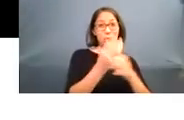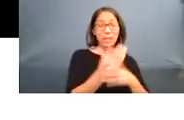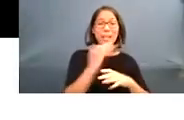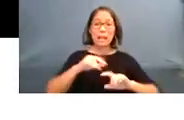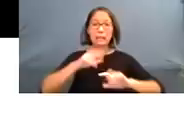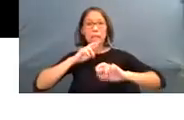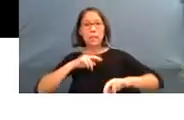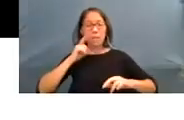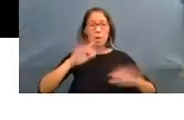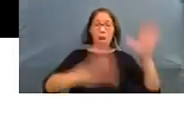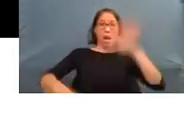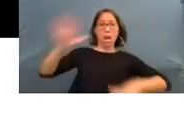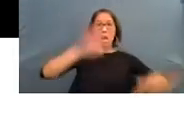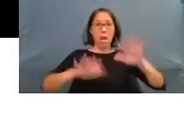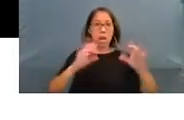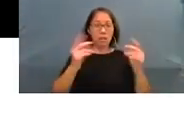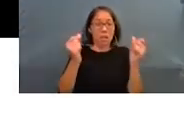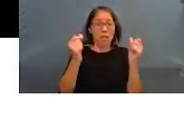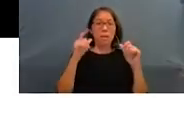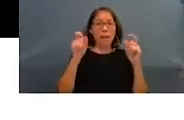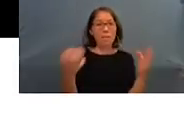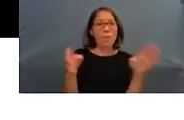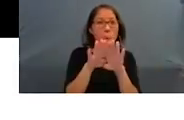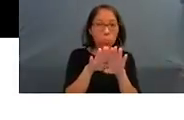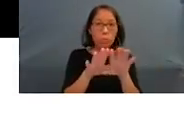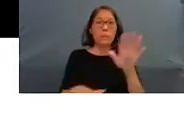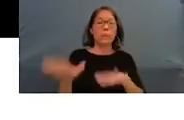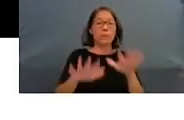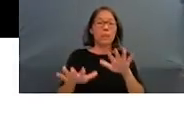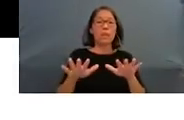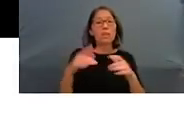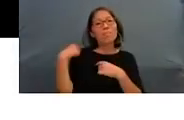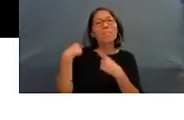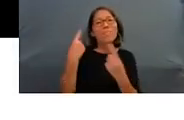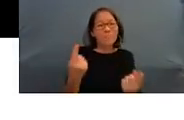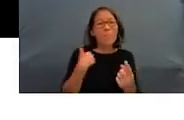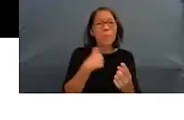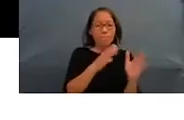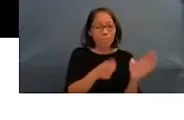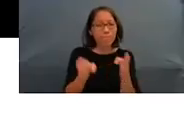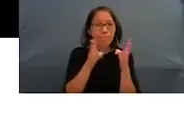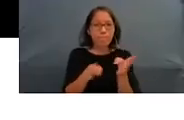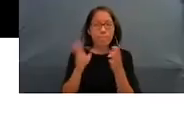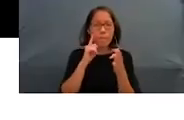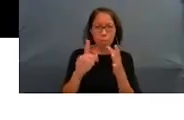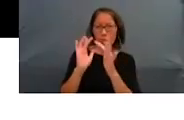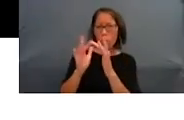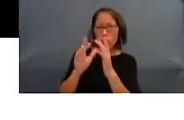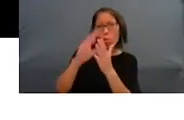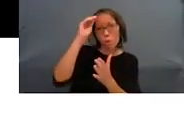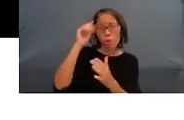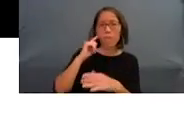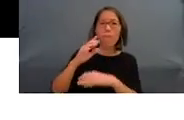response to a crisis and to an immediate closure. Since that time, we've been preparing for virtual learning in the